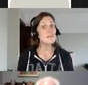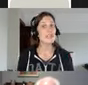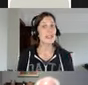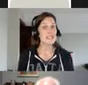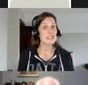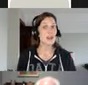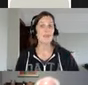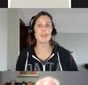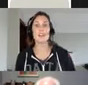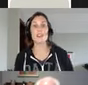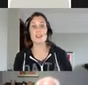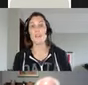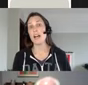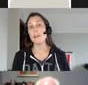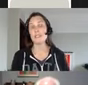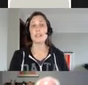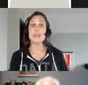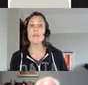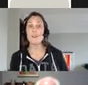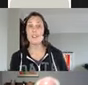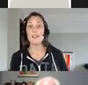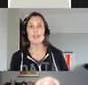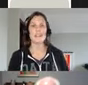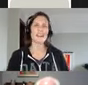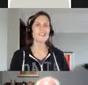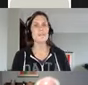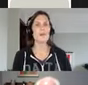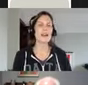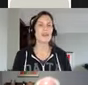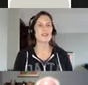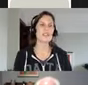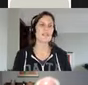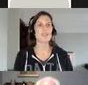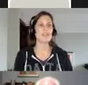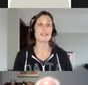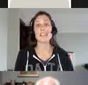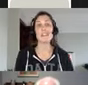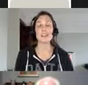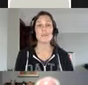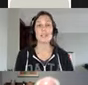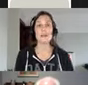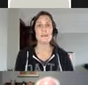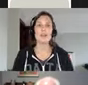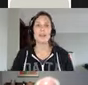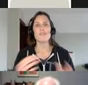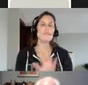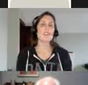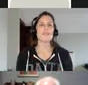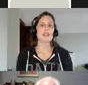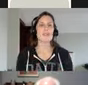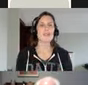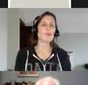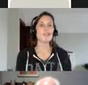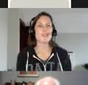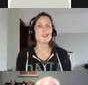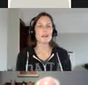tend to mean less stuff. Dark values tend to mean more stuff. And actually point out, that's really if you're using a light colored base map. If you were to